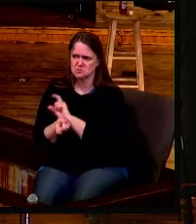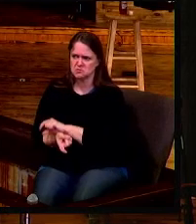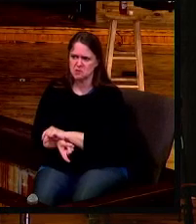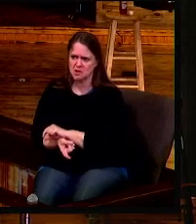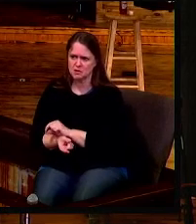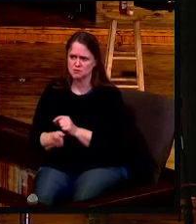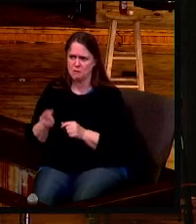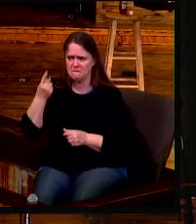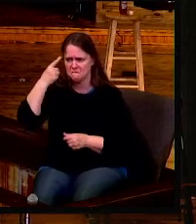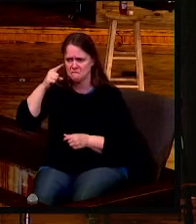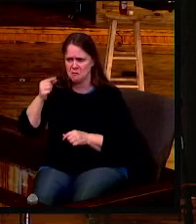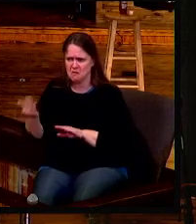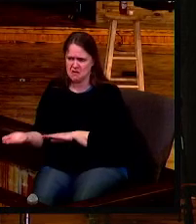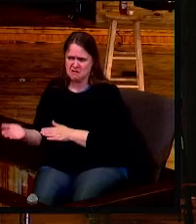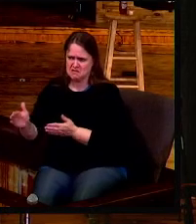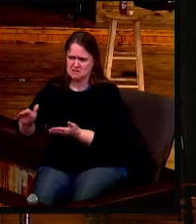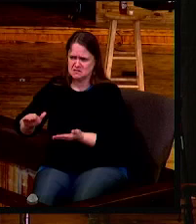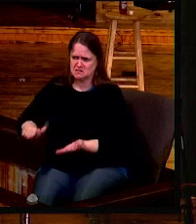that are around you.